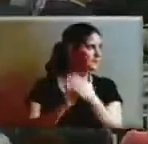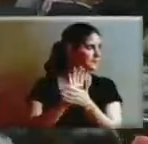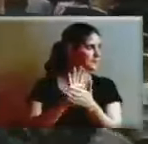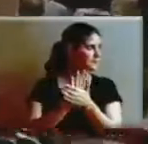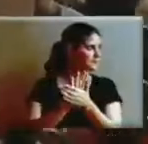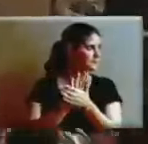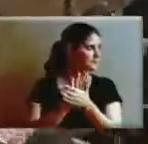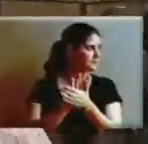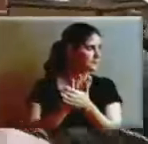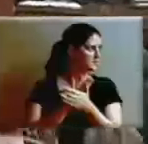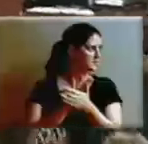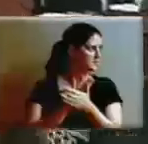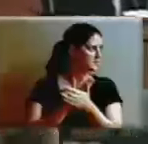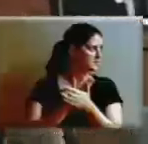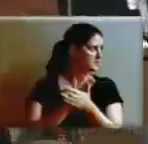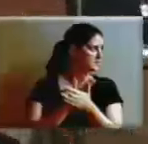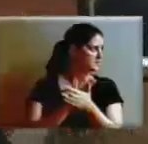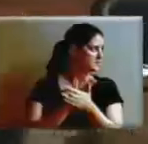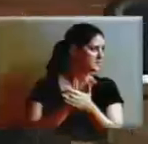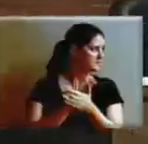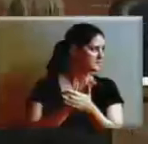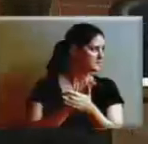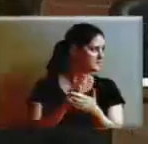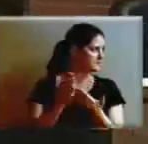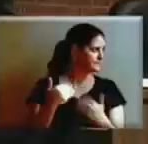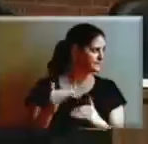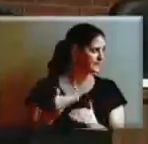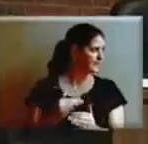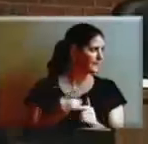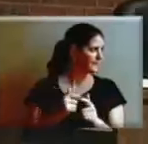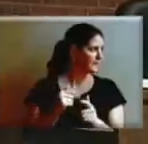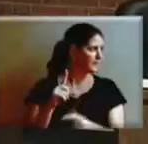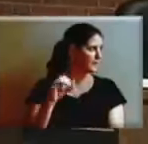Laura Mullaney from Guttermouth Elementary School.